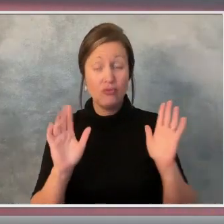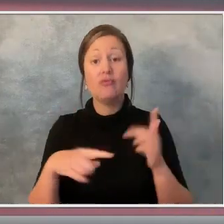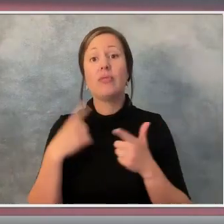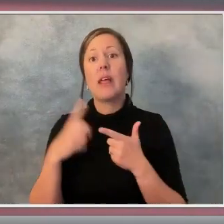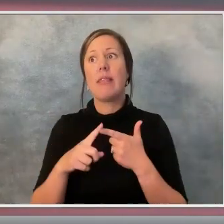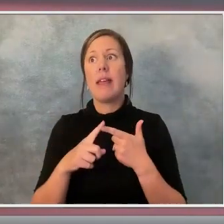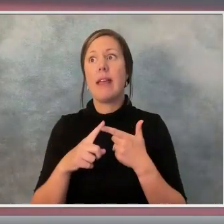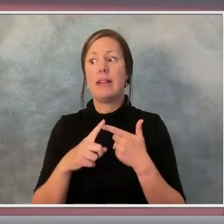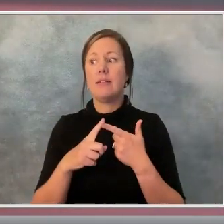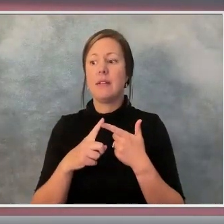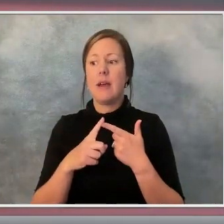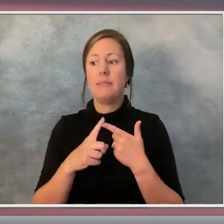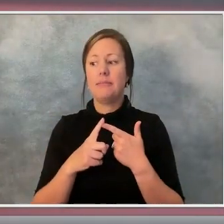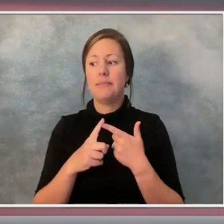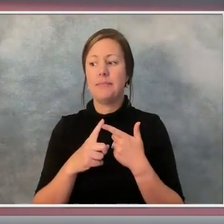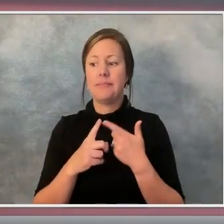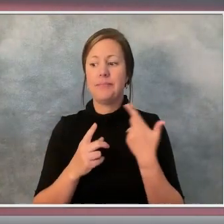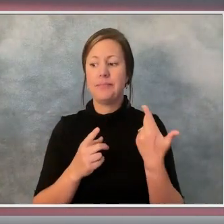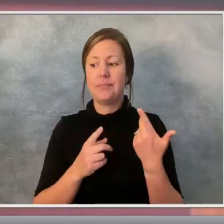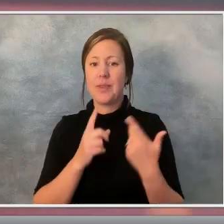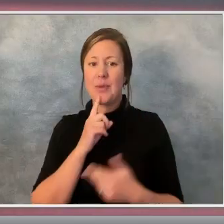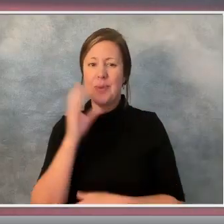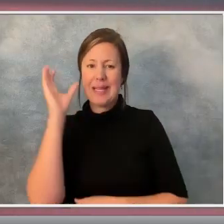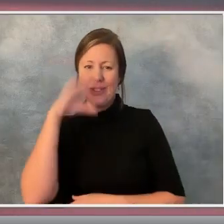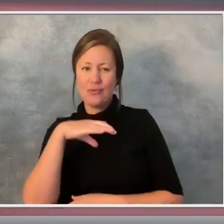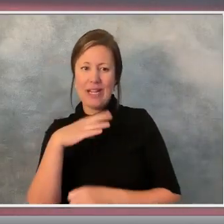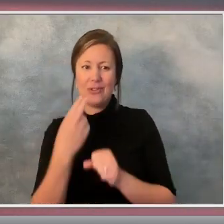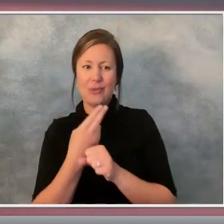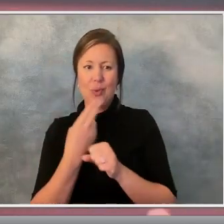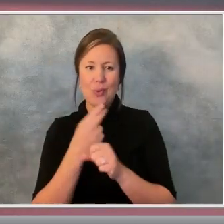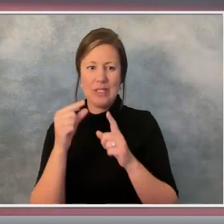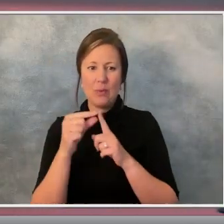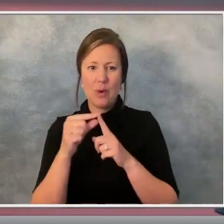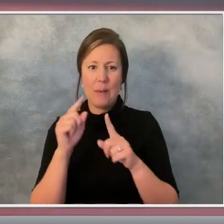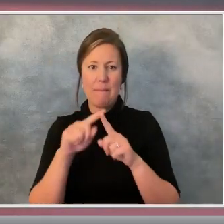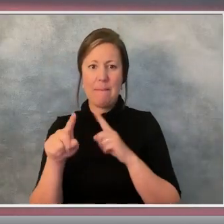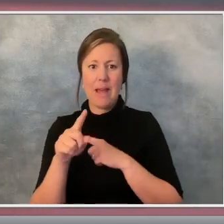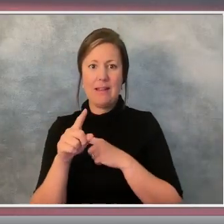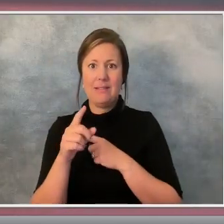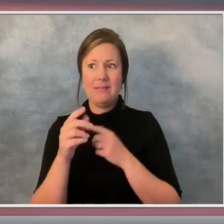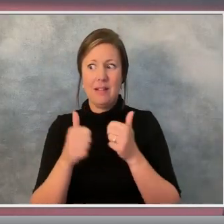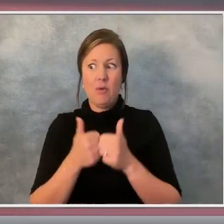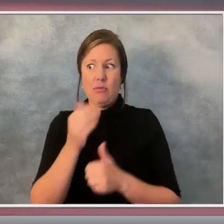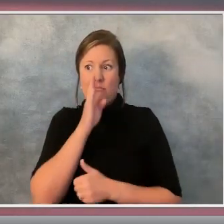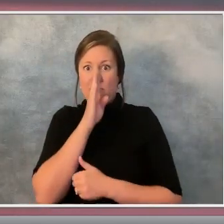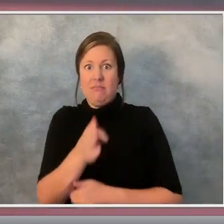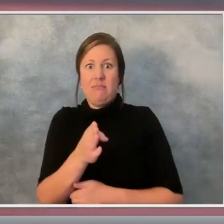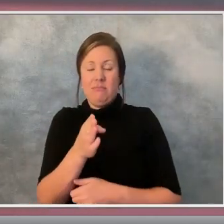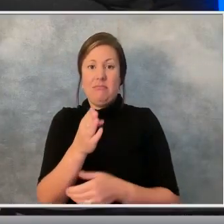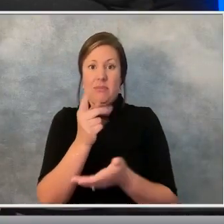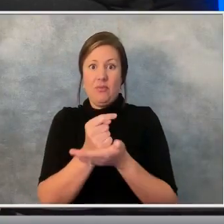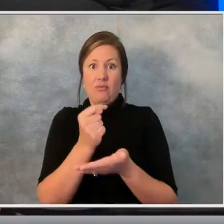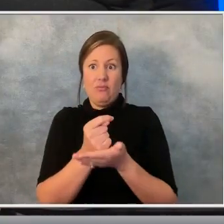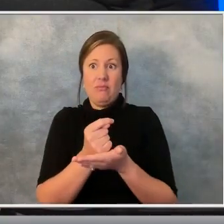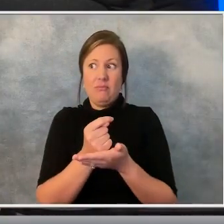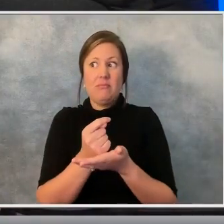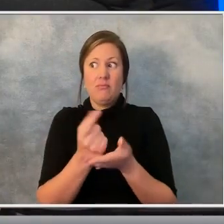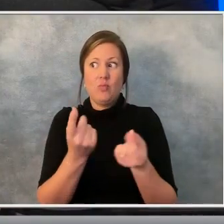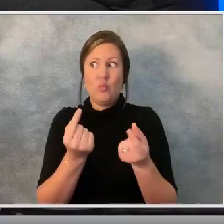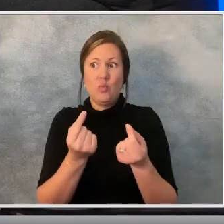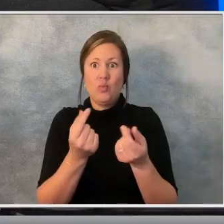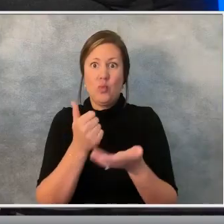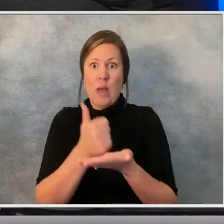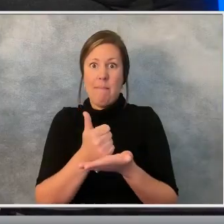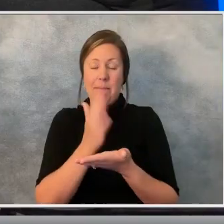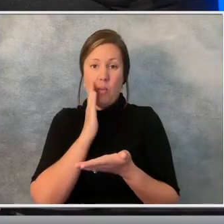as sort of strange to use the term straightforward, but the most direct and straightforward and definitive therapy was transplant. We're going to get some